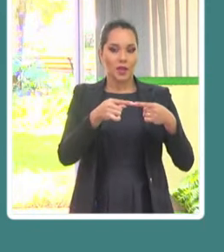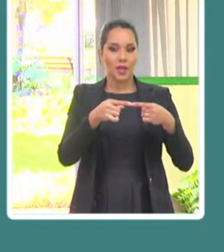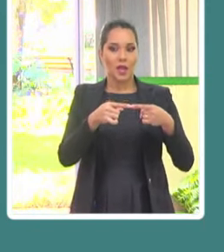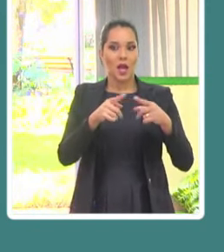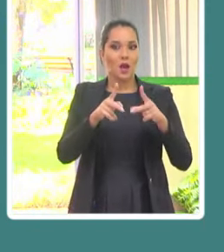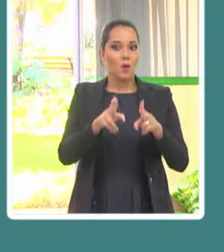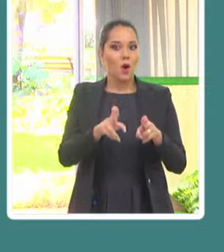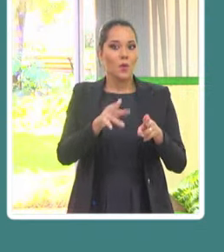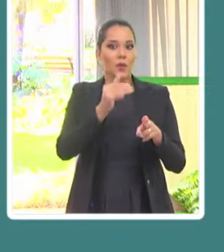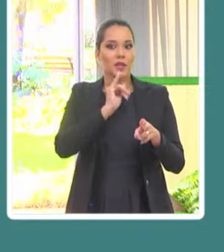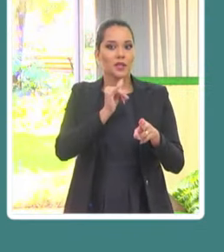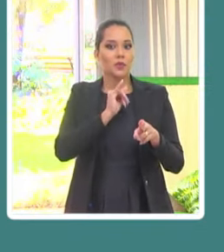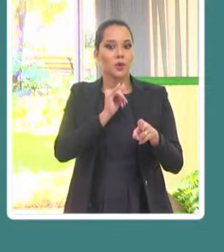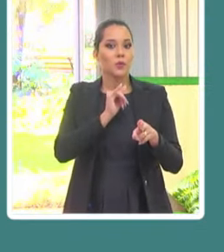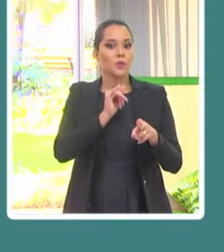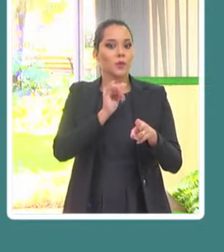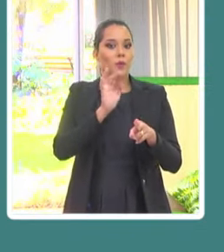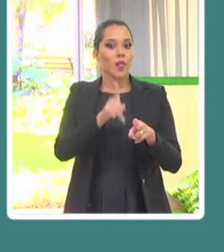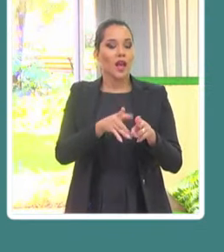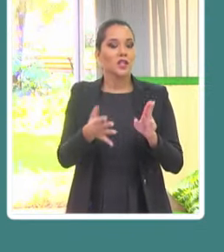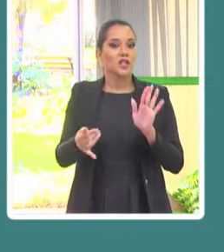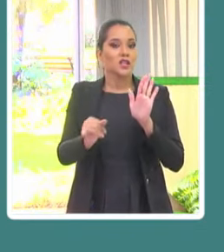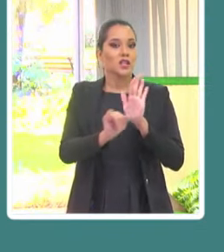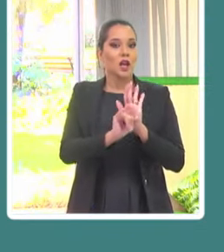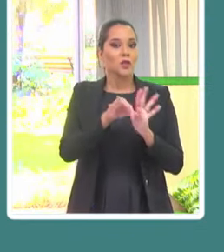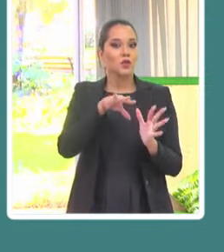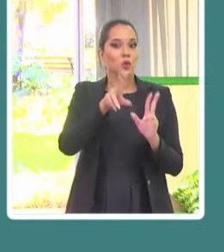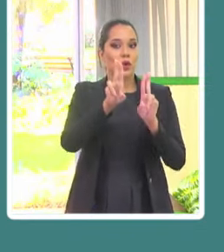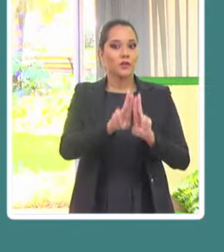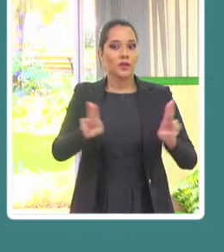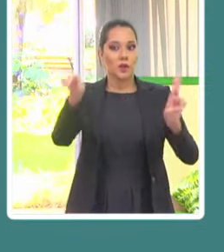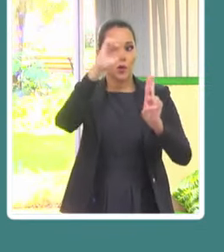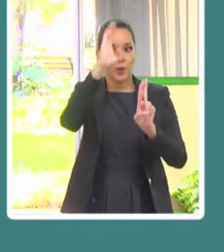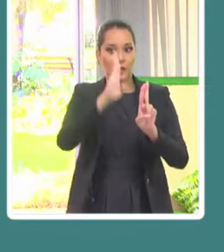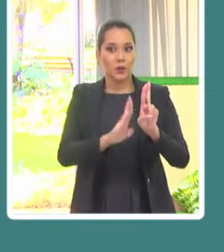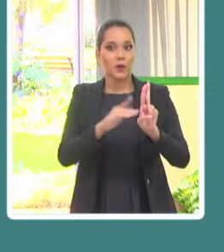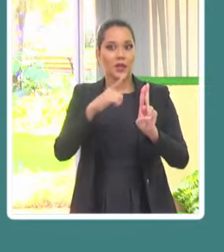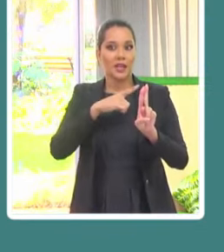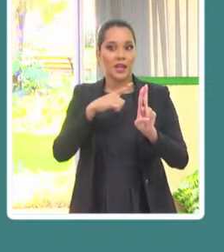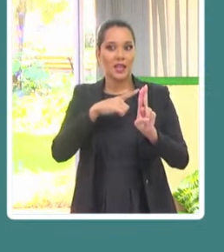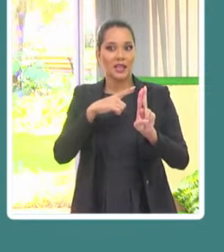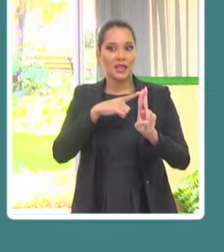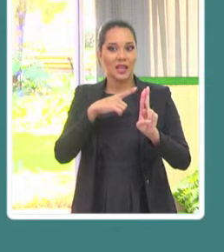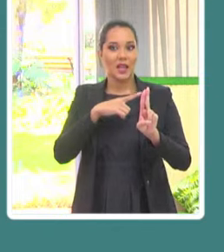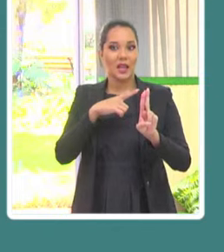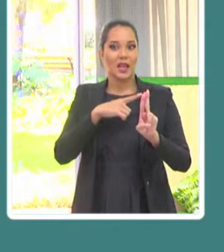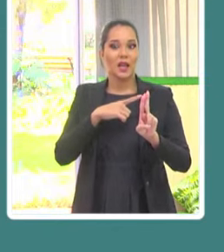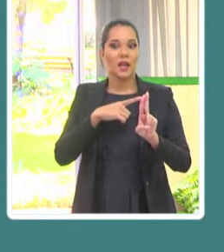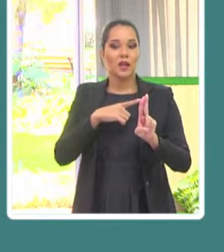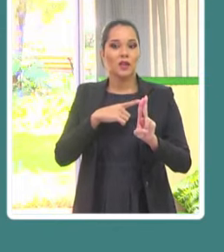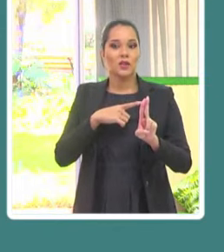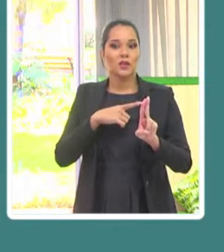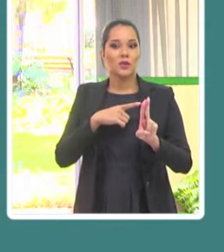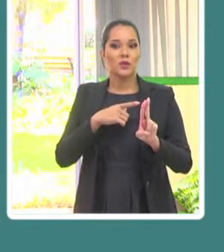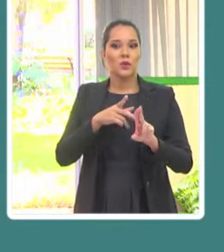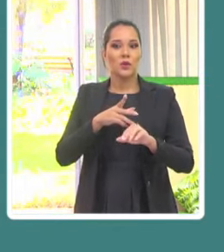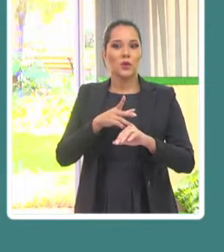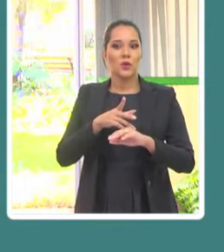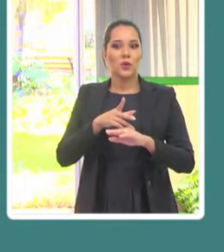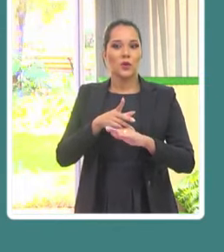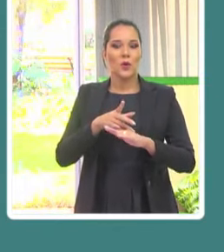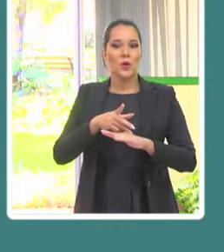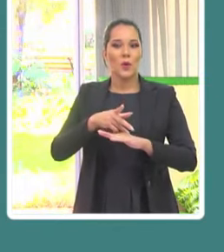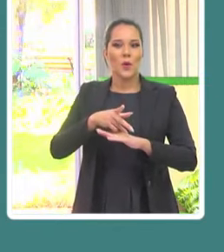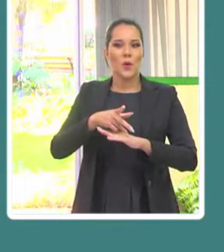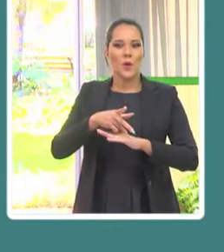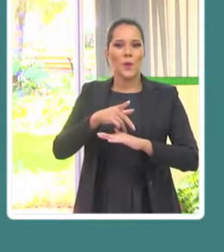ID number. Then you had the Bolsa Familia debit card, where you get the 50 reais or 100 reais, and